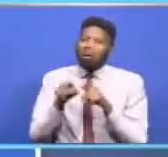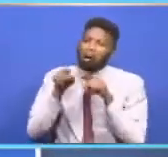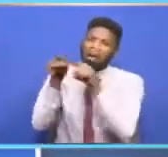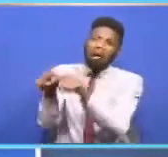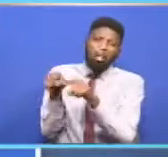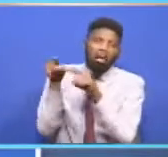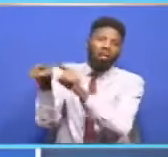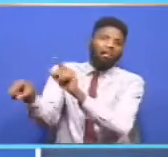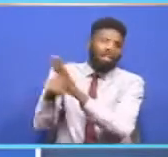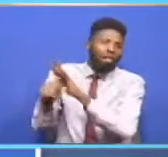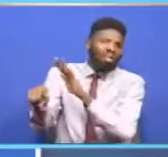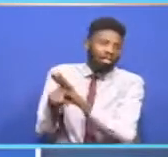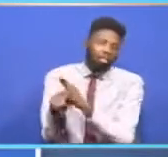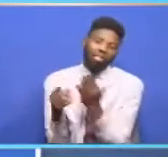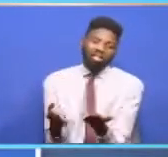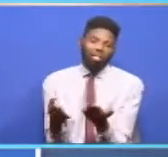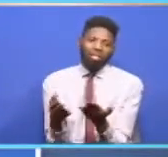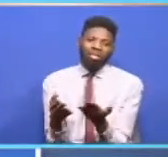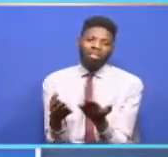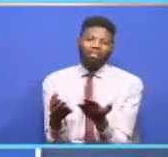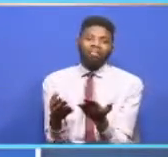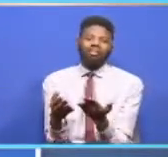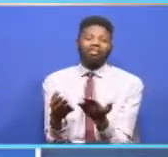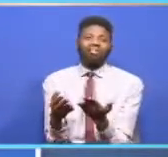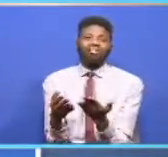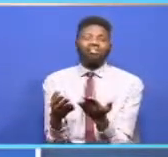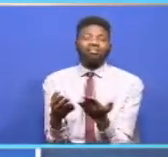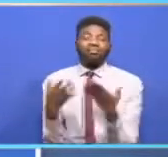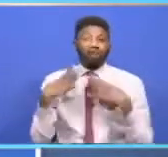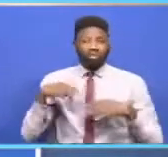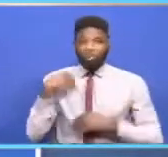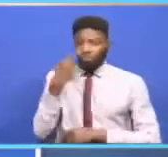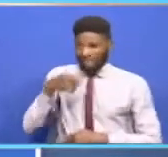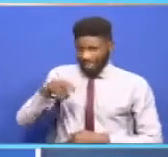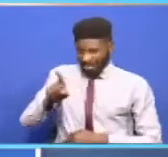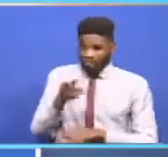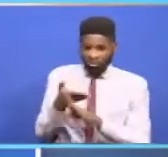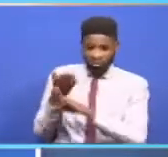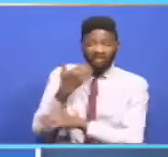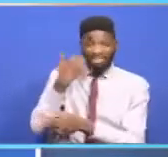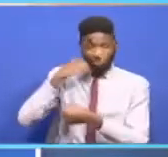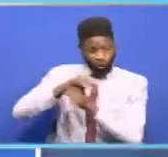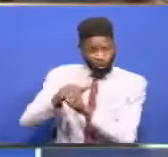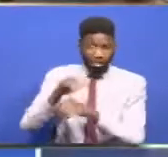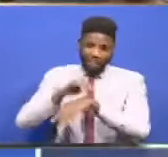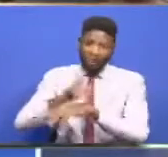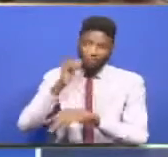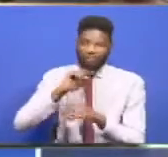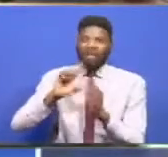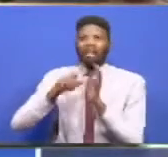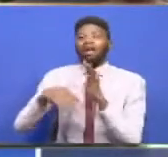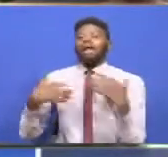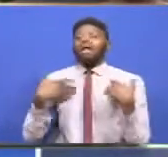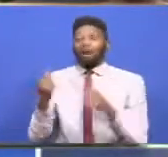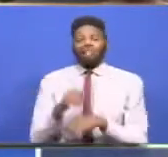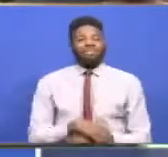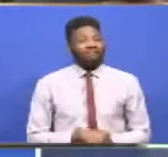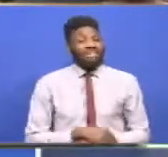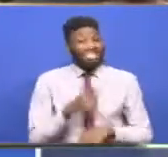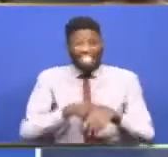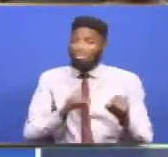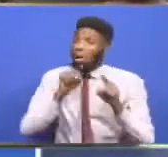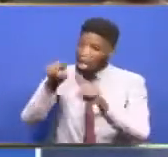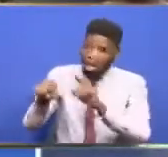stigmatize the disease or those who have suffered from the disease. Stigma will lead to further